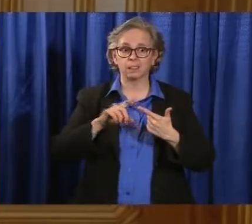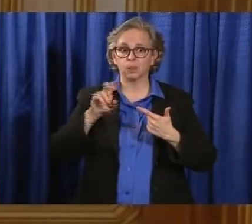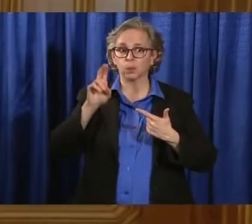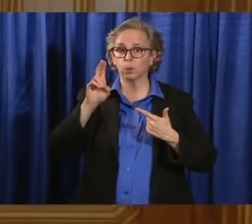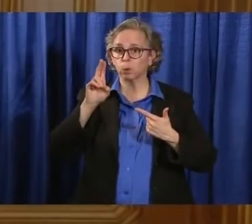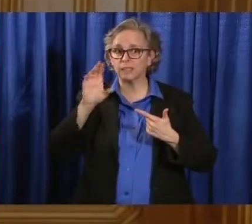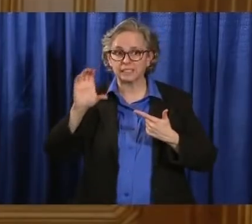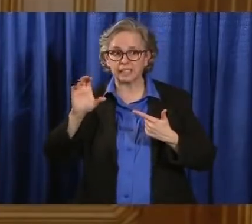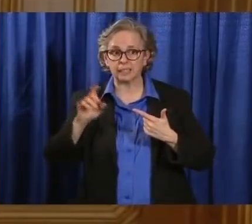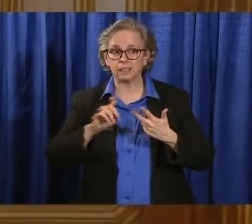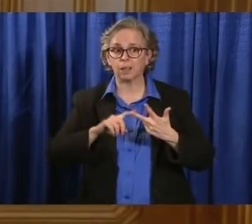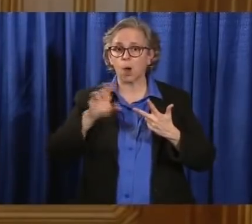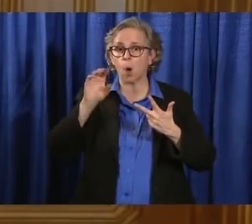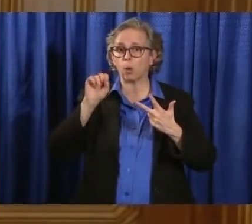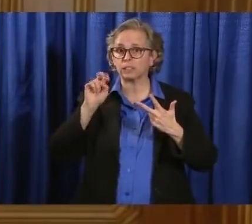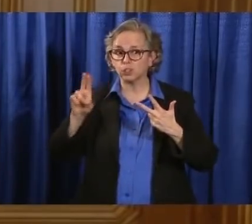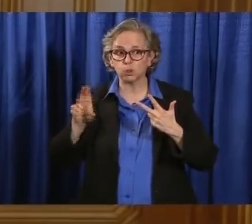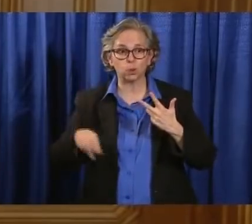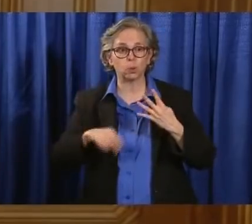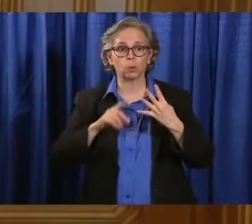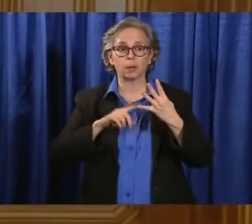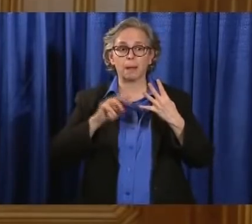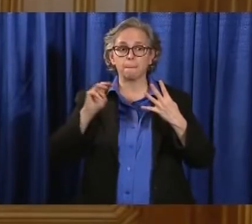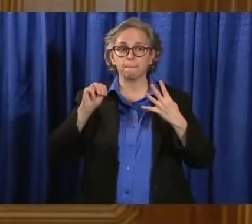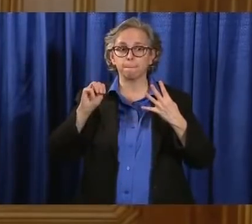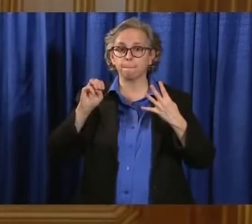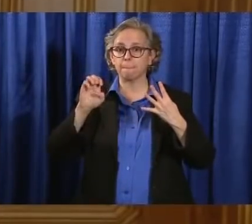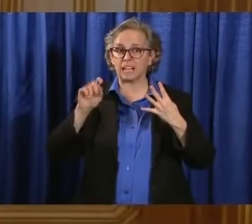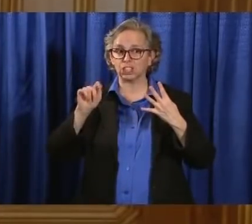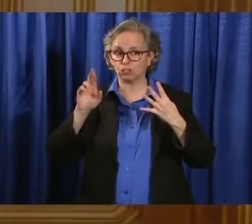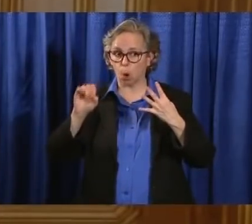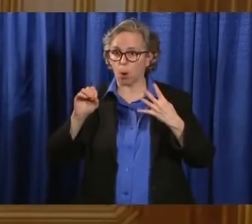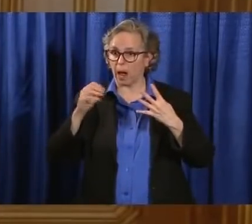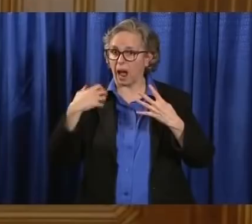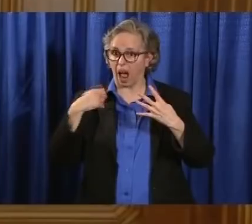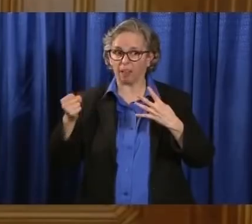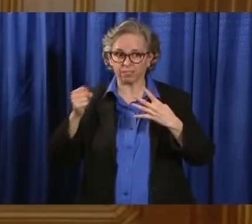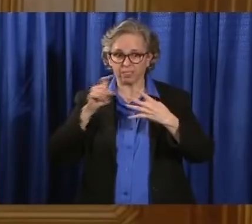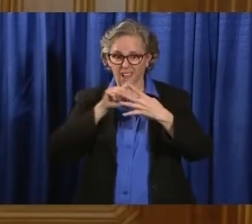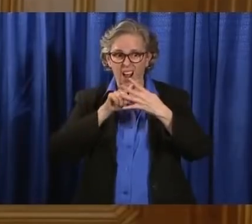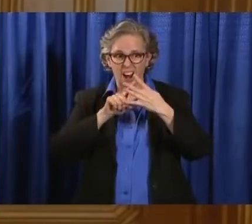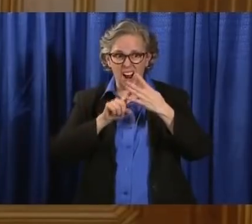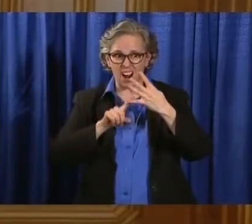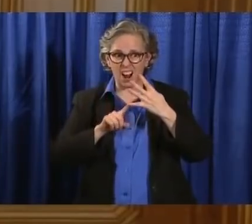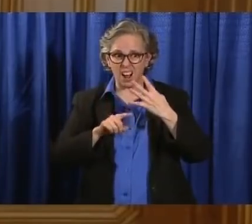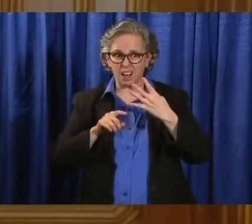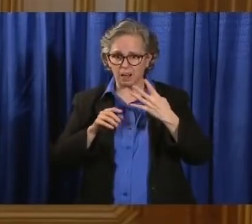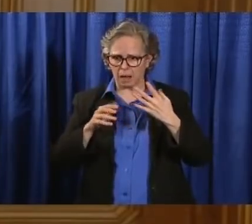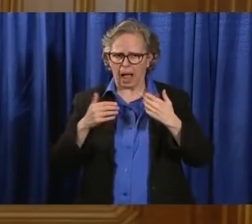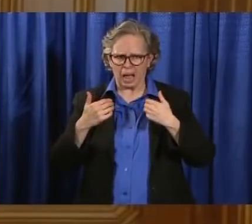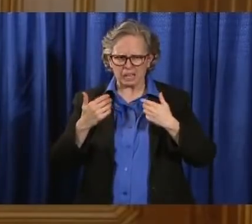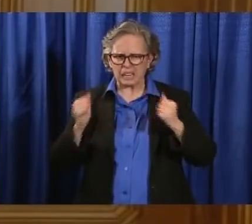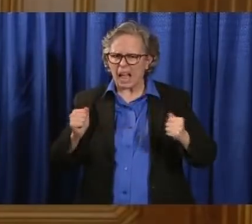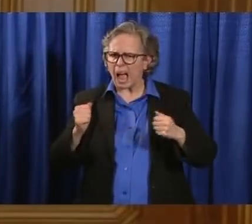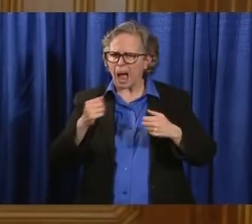collectively, they have a pretty broad depth of ability to test in a day.